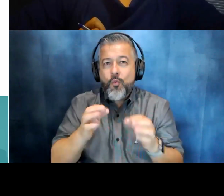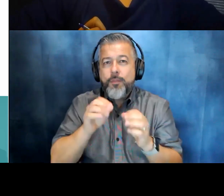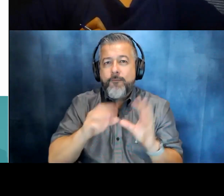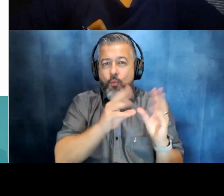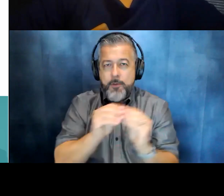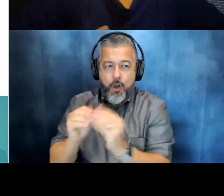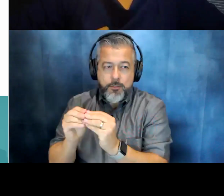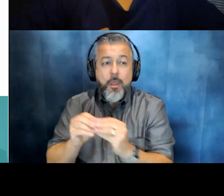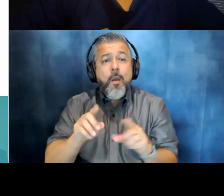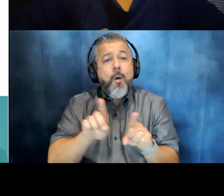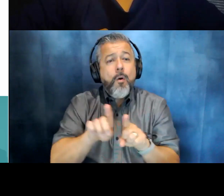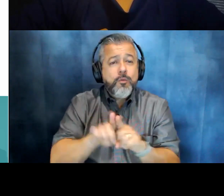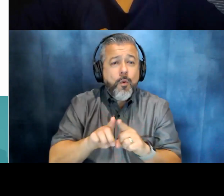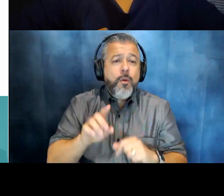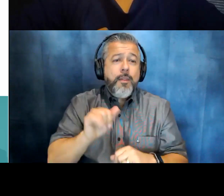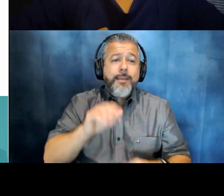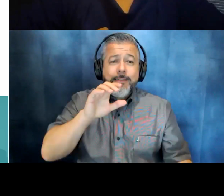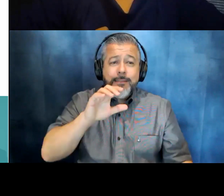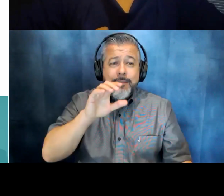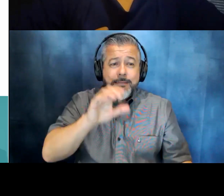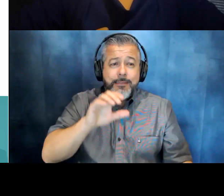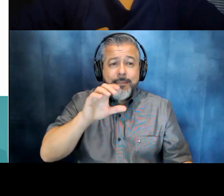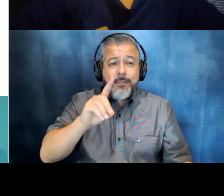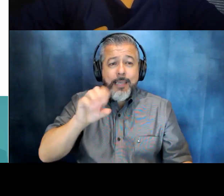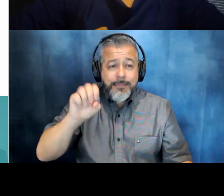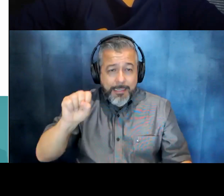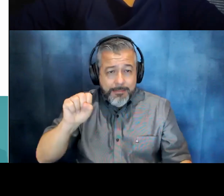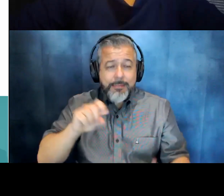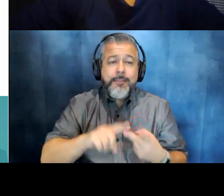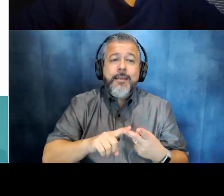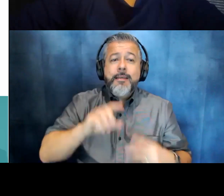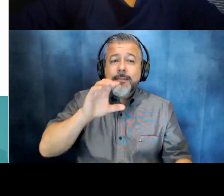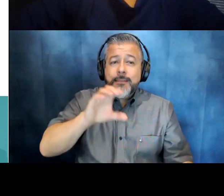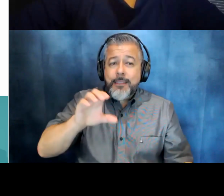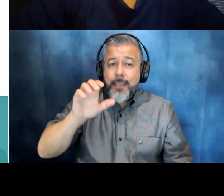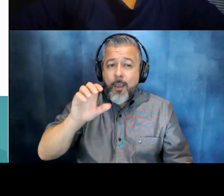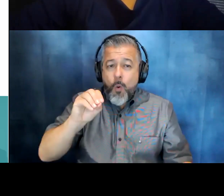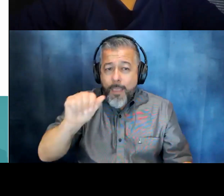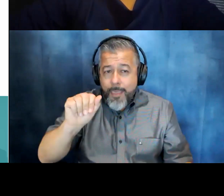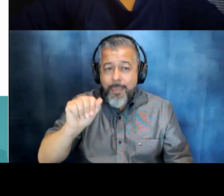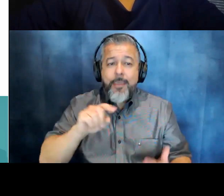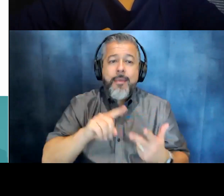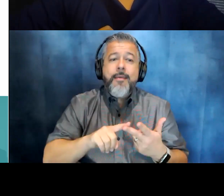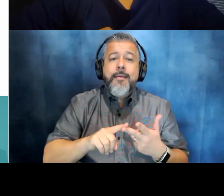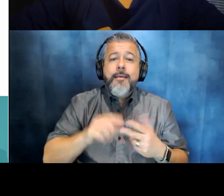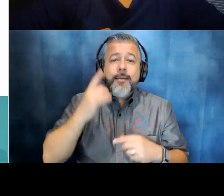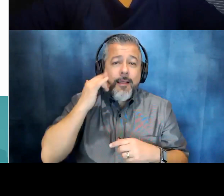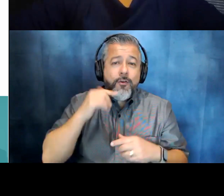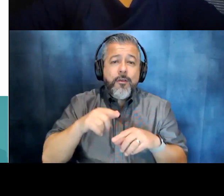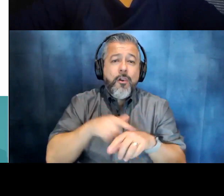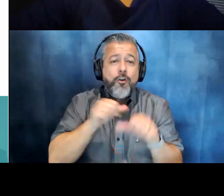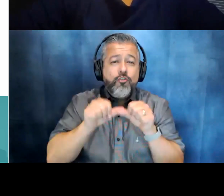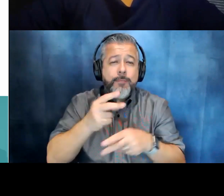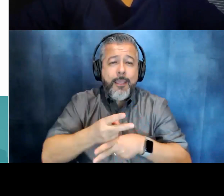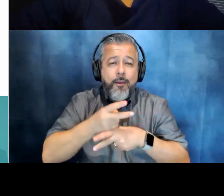planning partners like California Department of Social Services, California Commission on Aging, California Long-Term Care Ombudsman